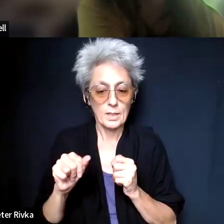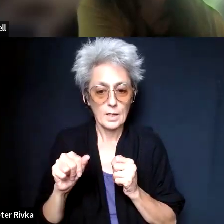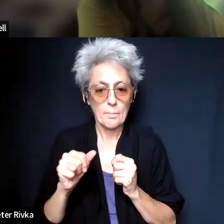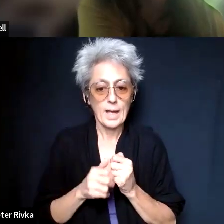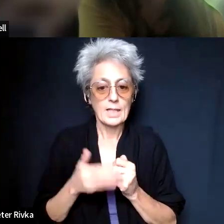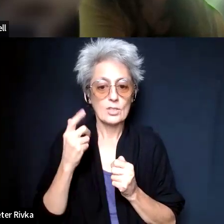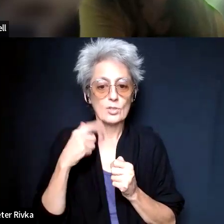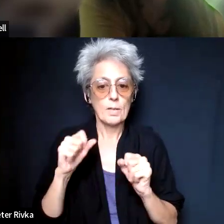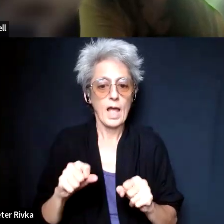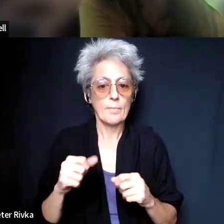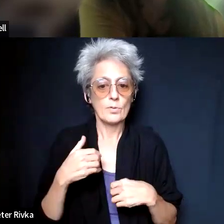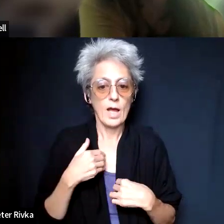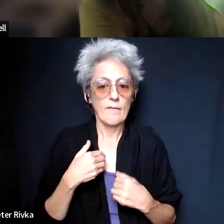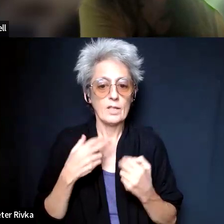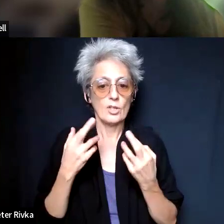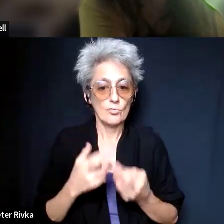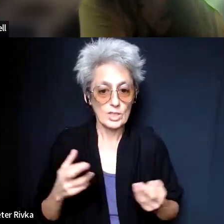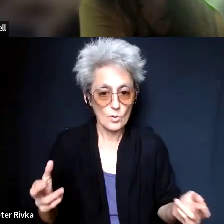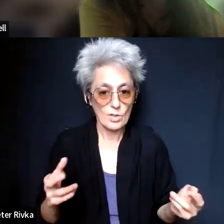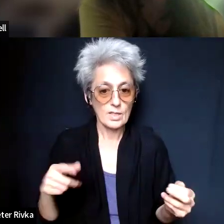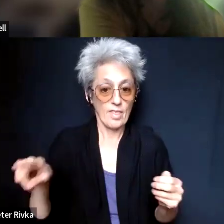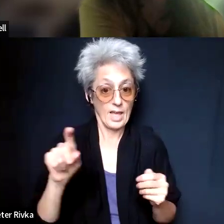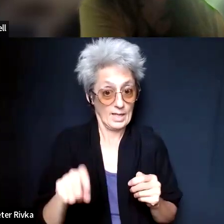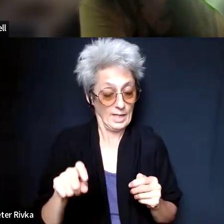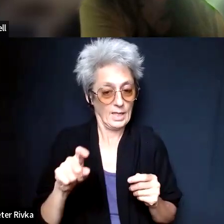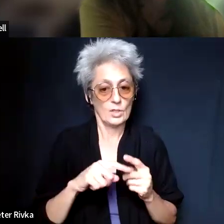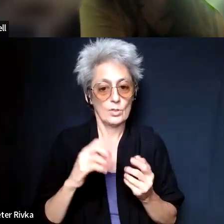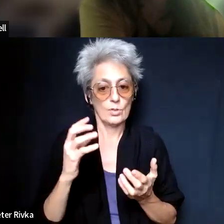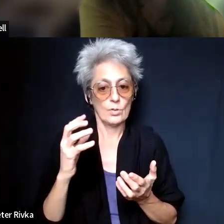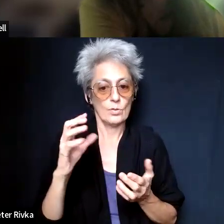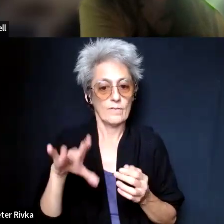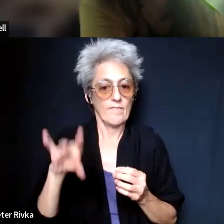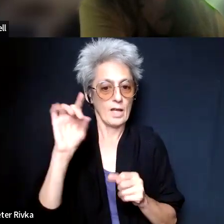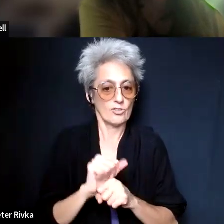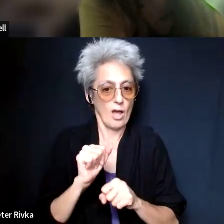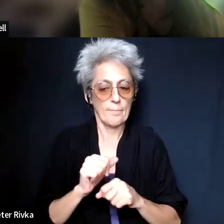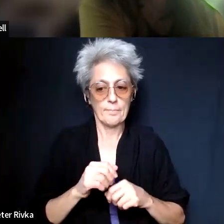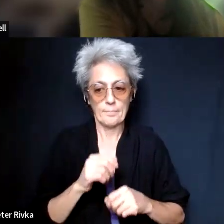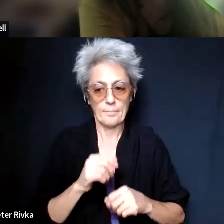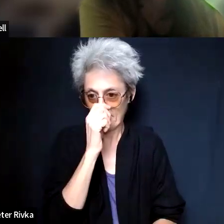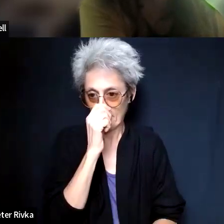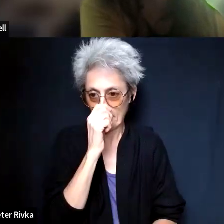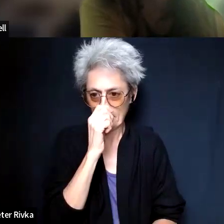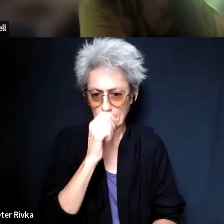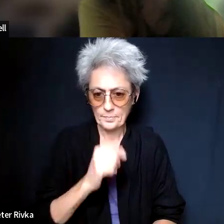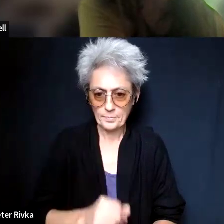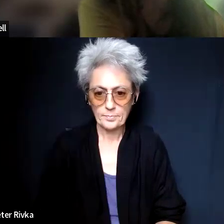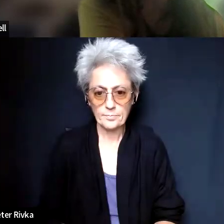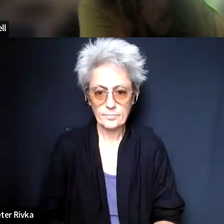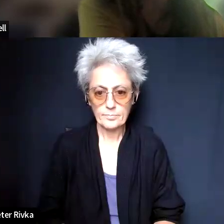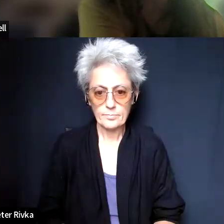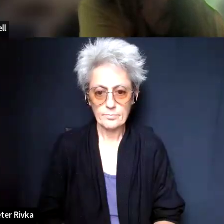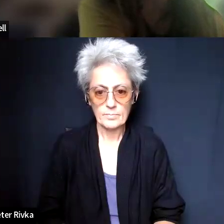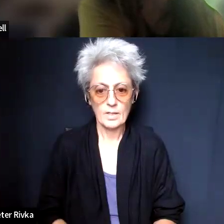able to have the resources they need to get a job. Obviously, that involves a lot of